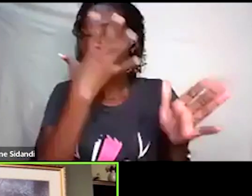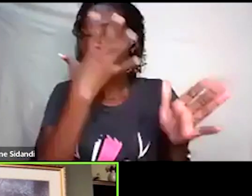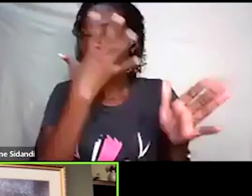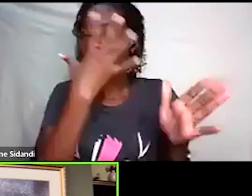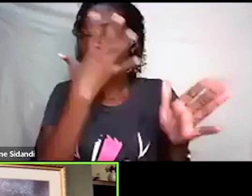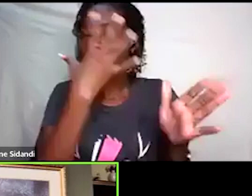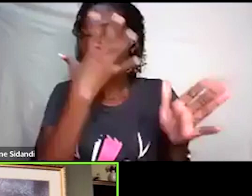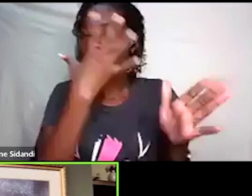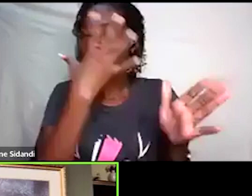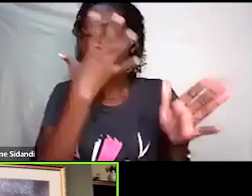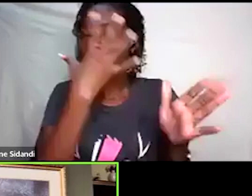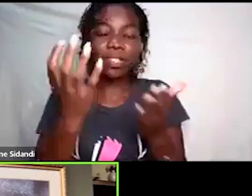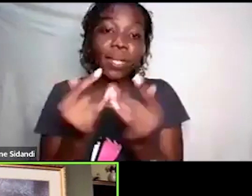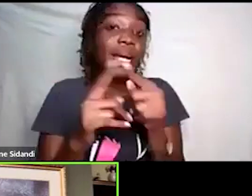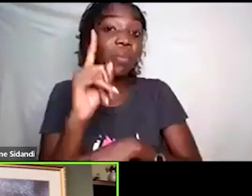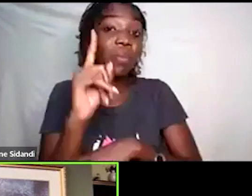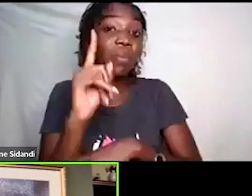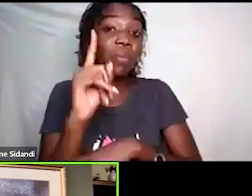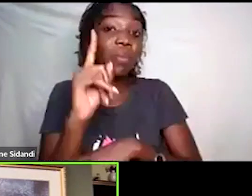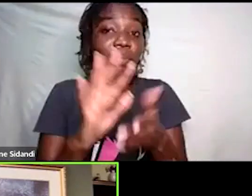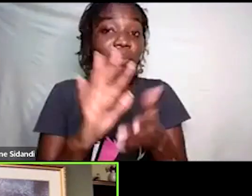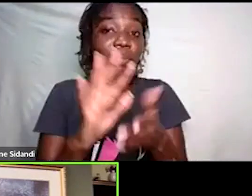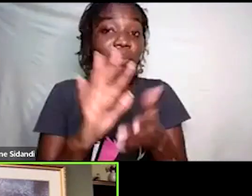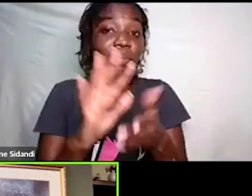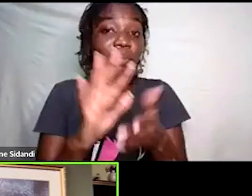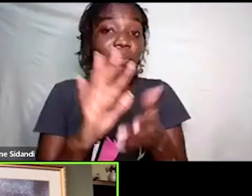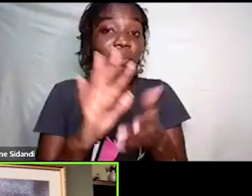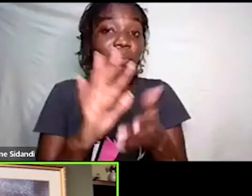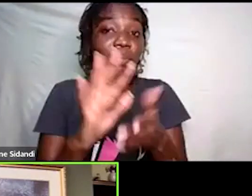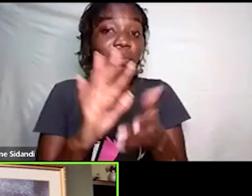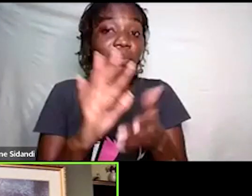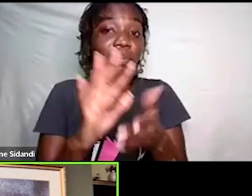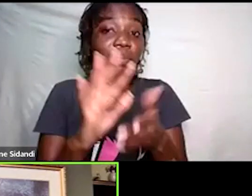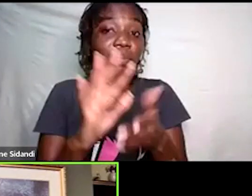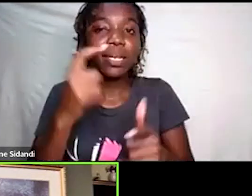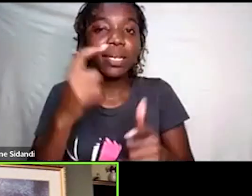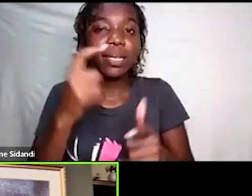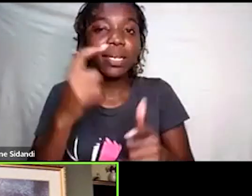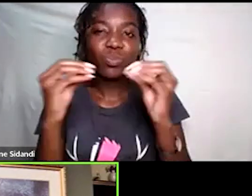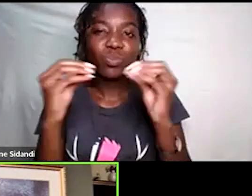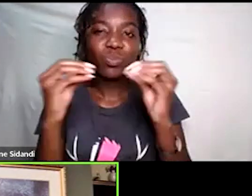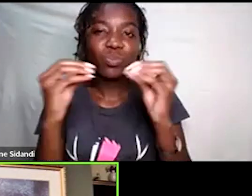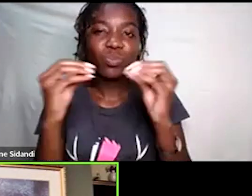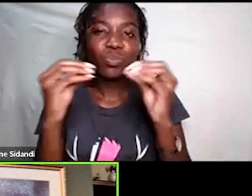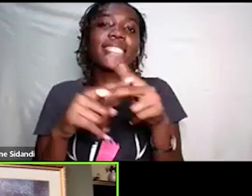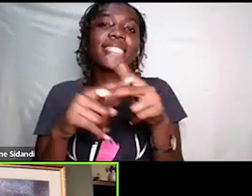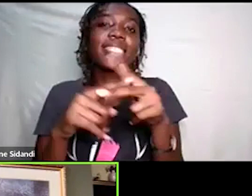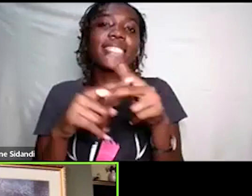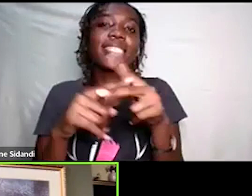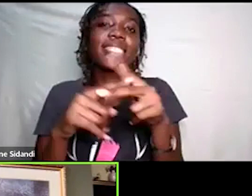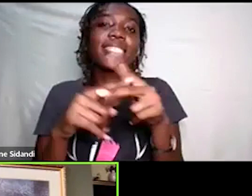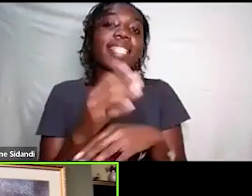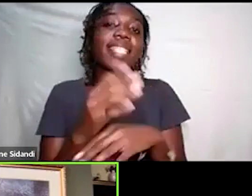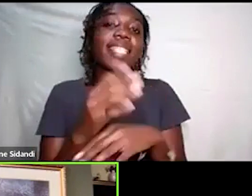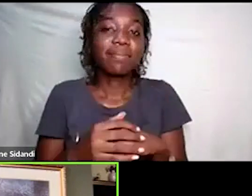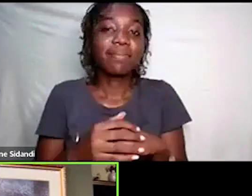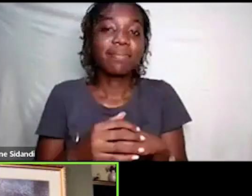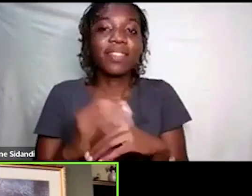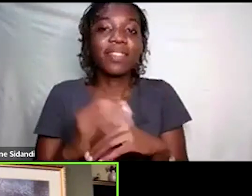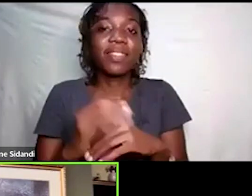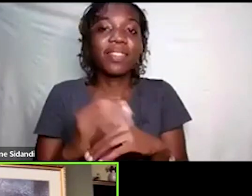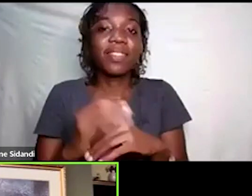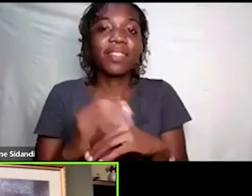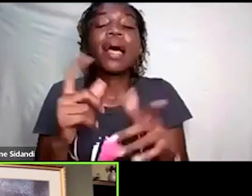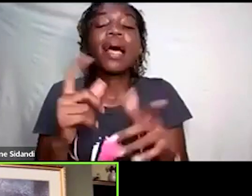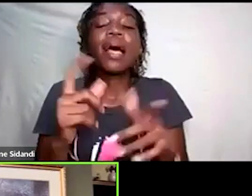she kissed him. And that was the beginning of a fling or a flare. And they lived together.